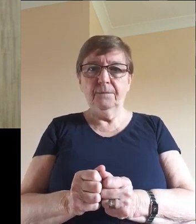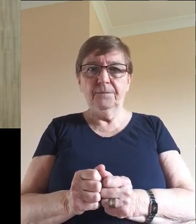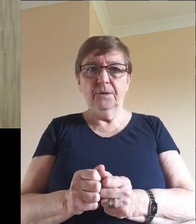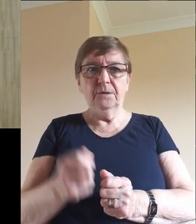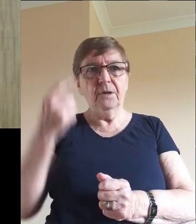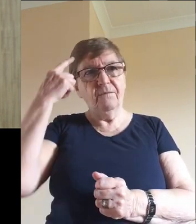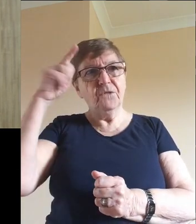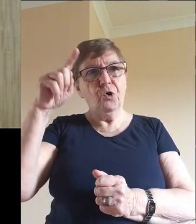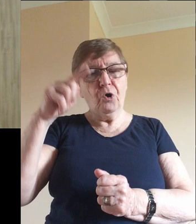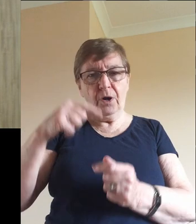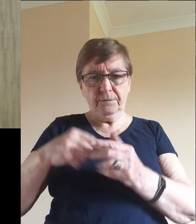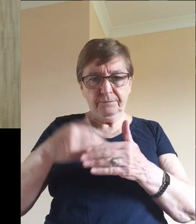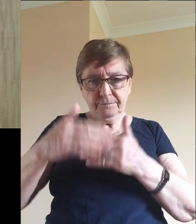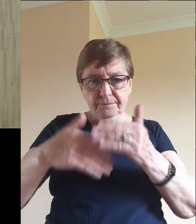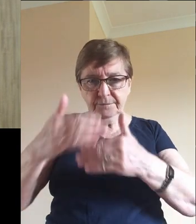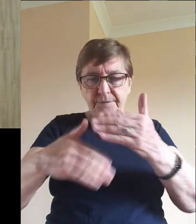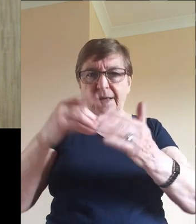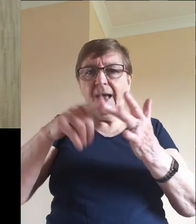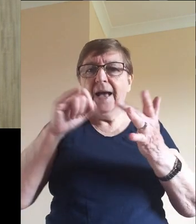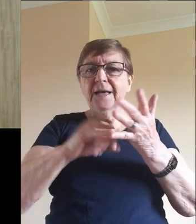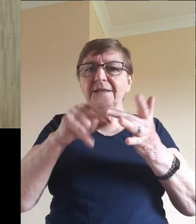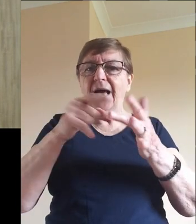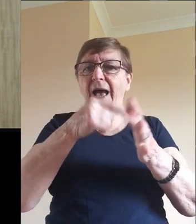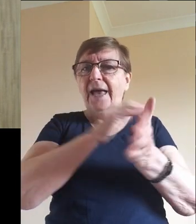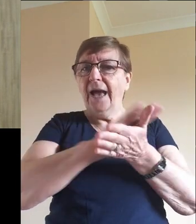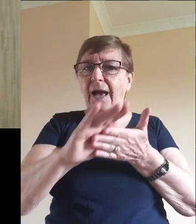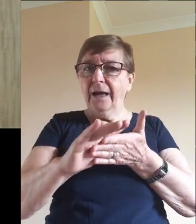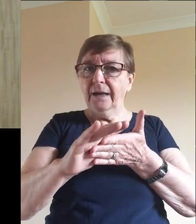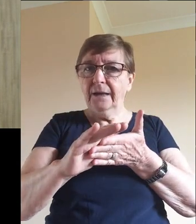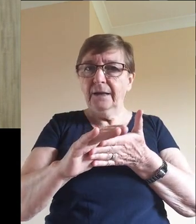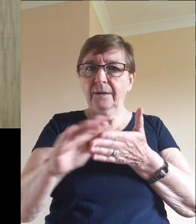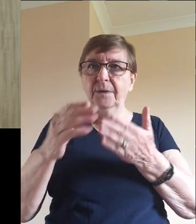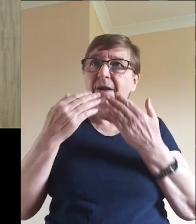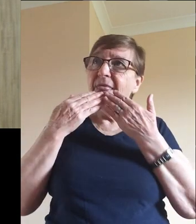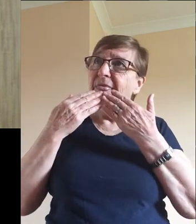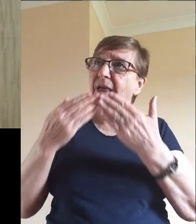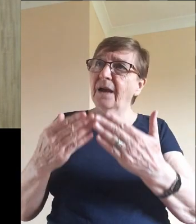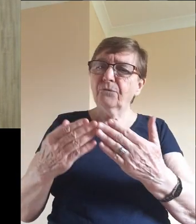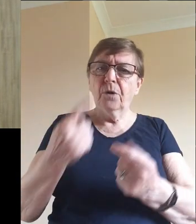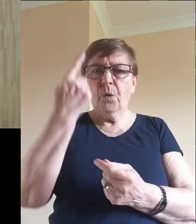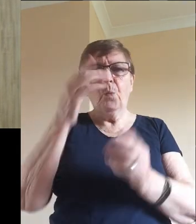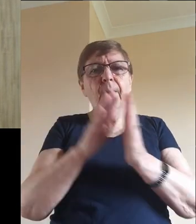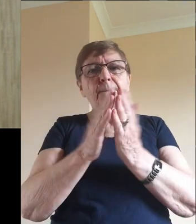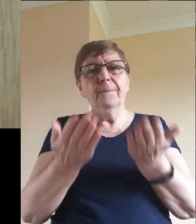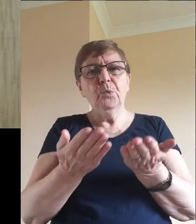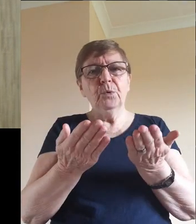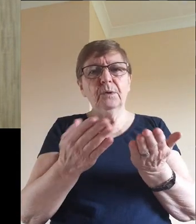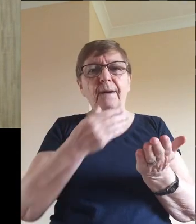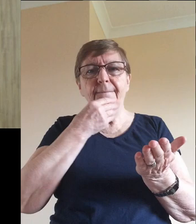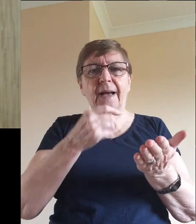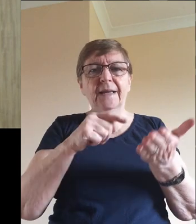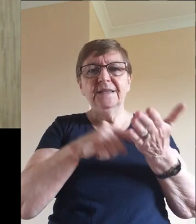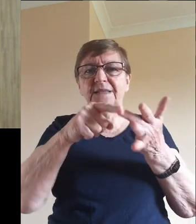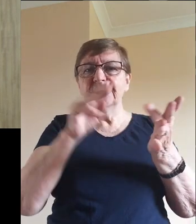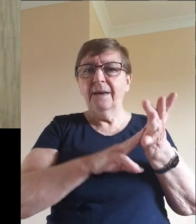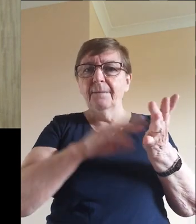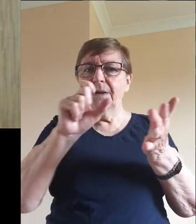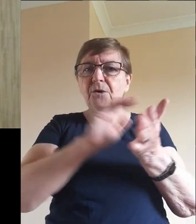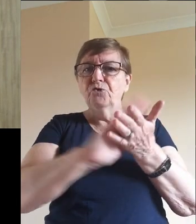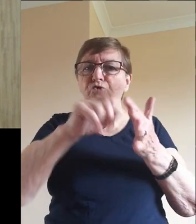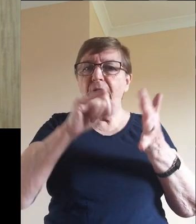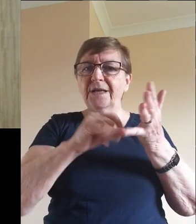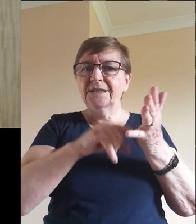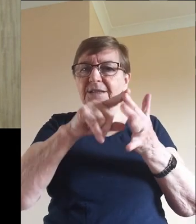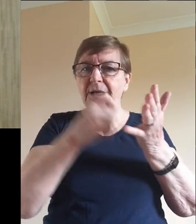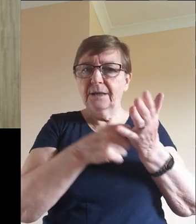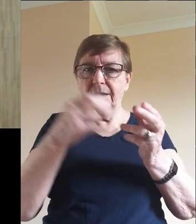Now, for this series on Isaiah, we've been very grateful to a book that was written by Tim Chester called The Beauty of the Cross